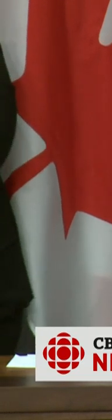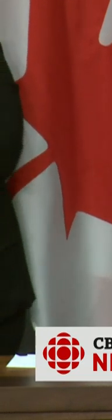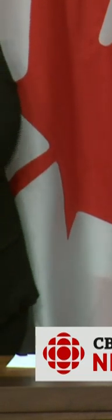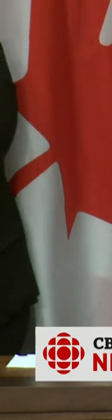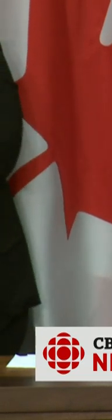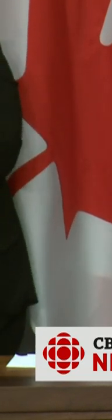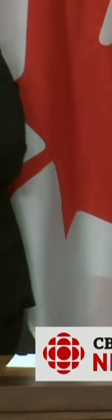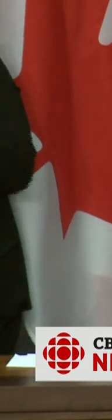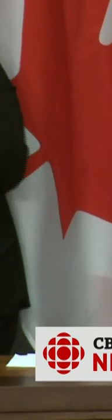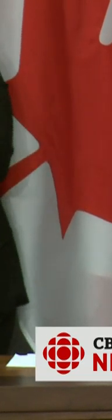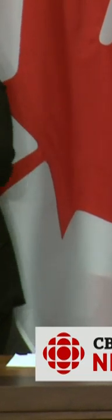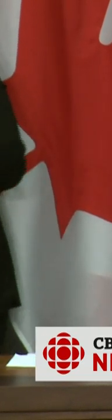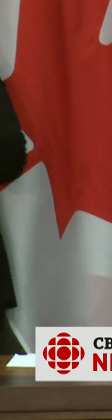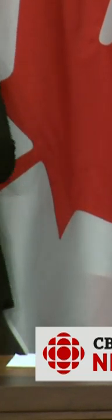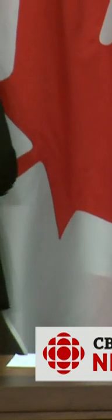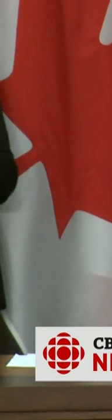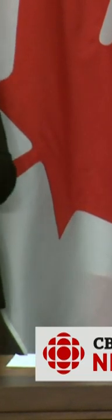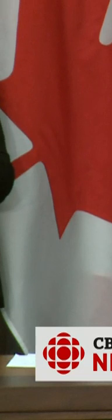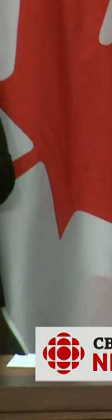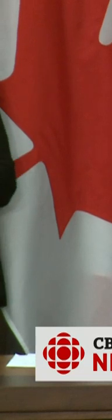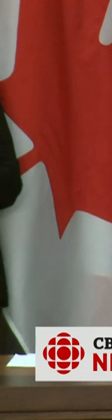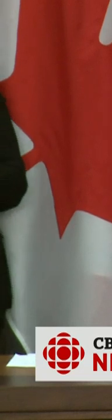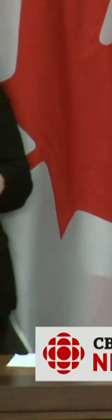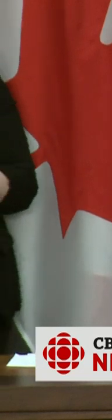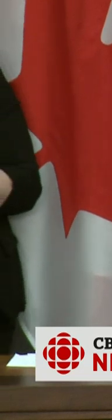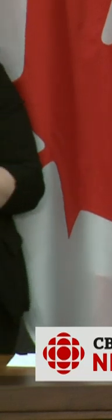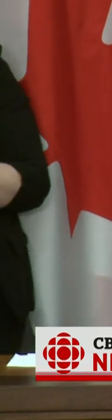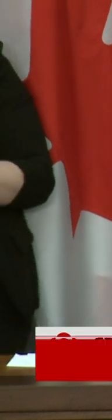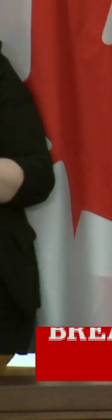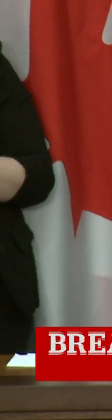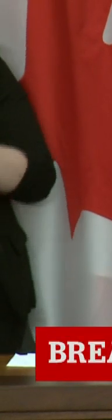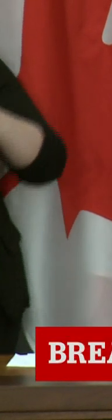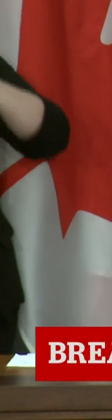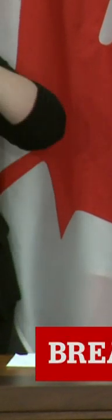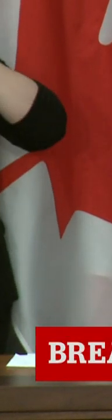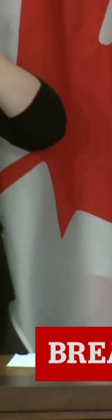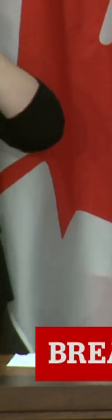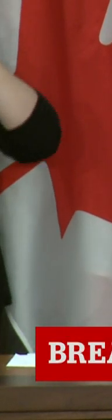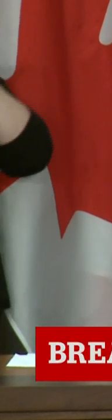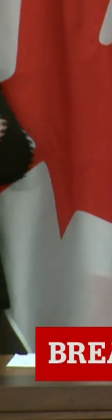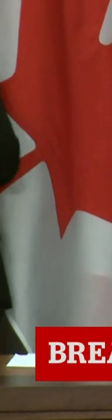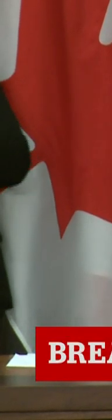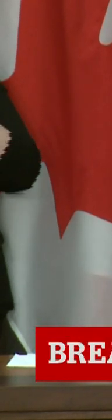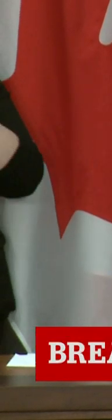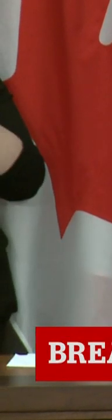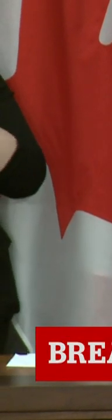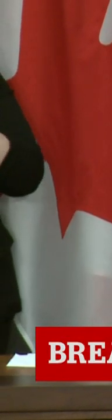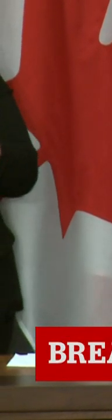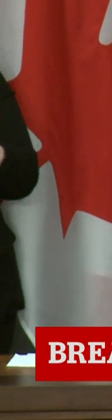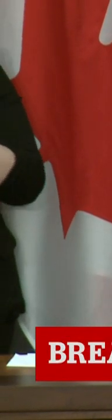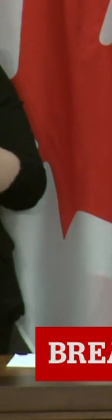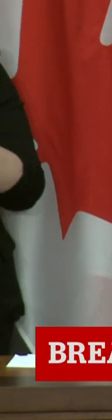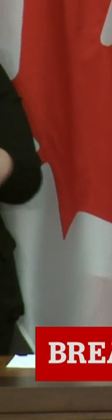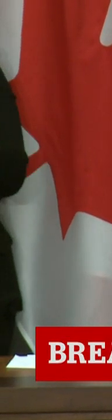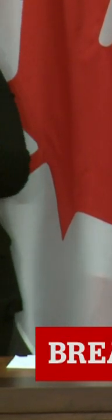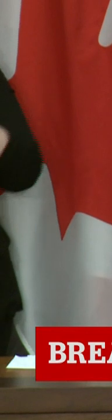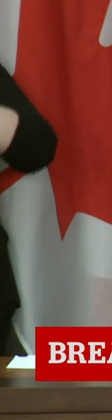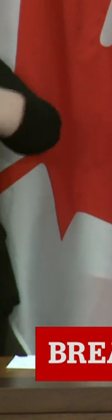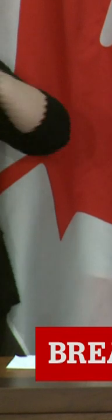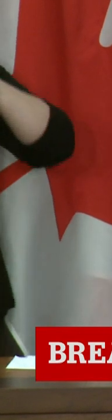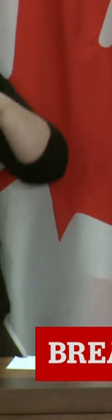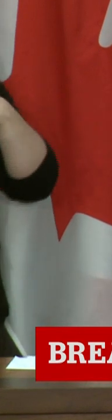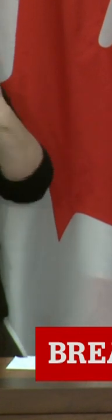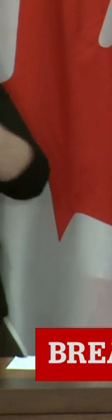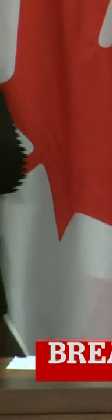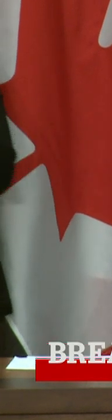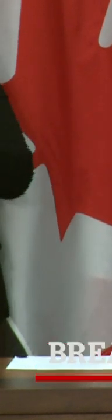It is clear that we all see the importance of working together to support Canadians, and I'm confident that we'll continue to be able to work together in that